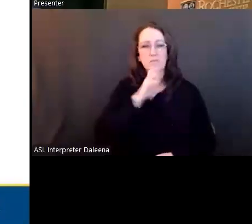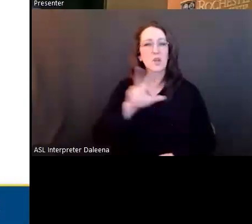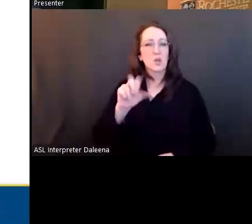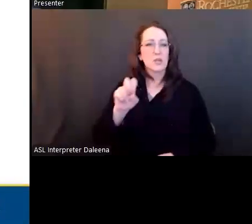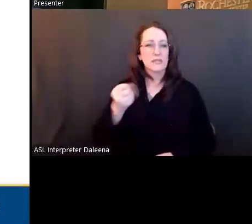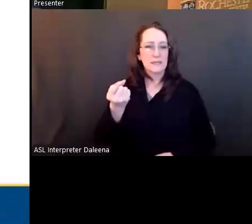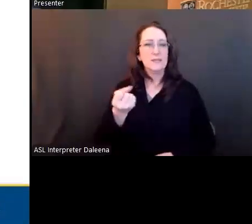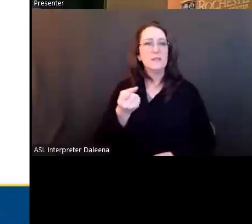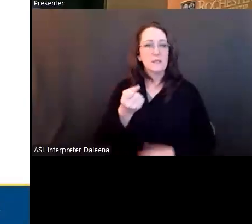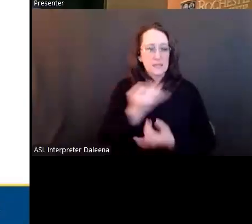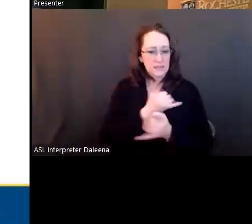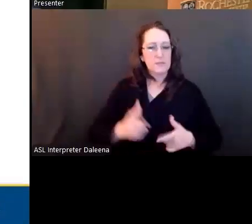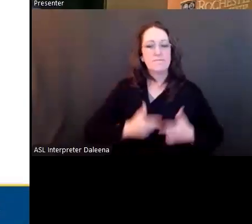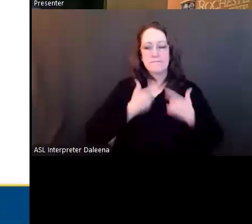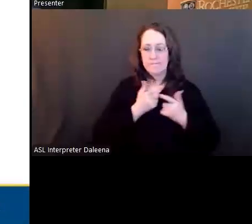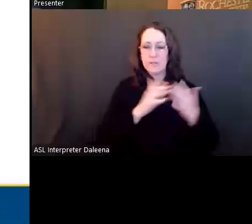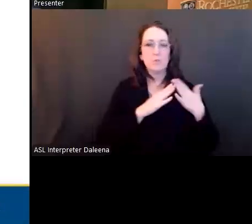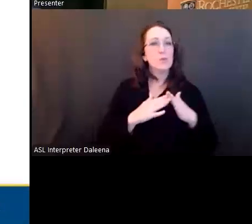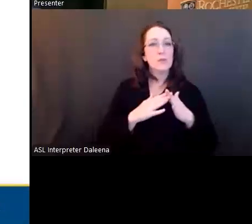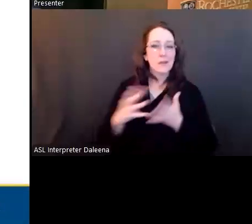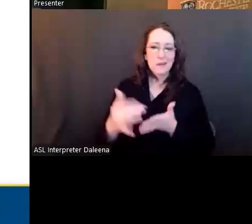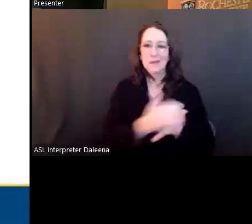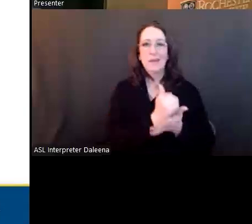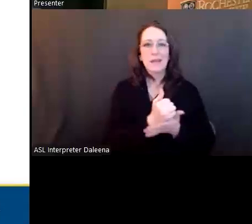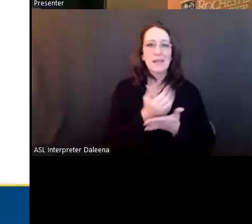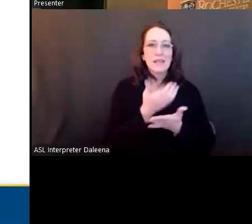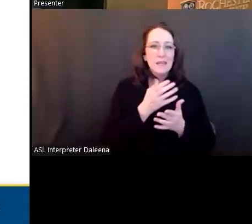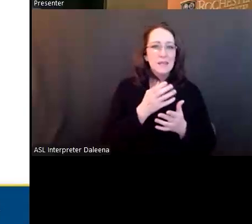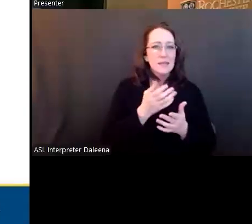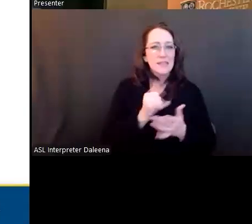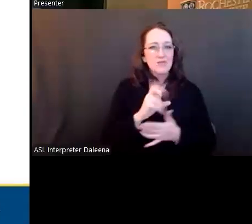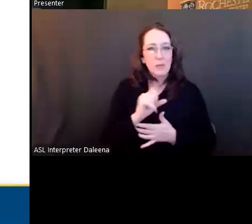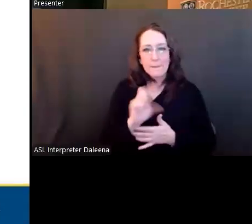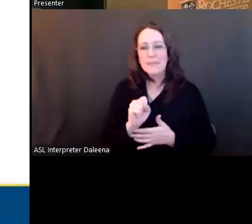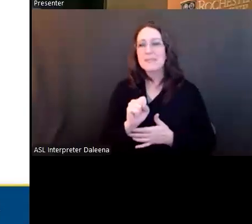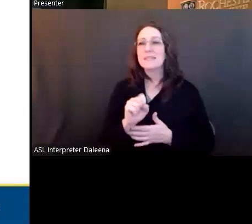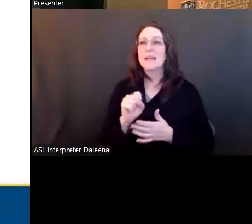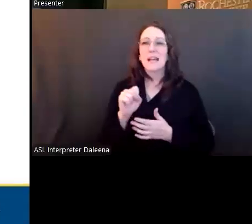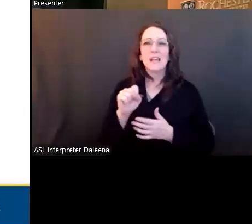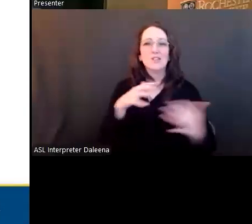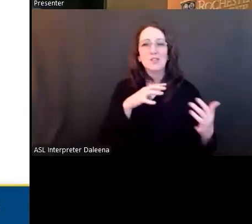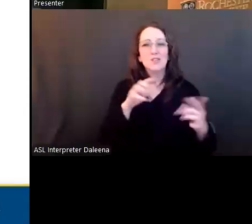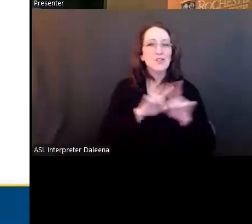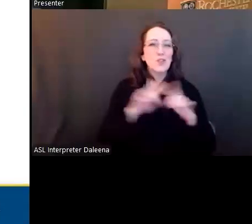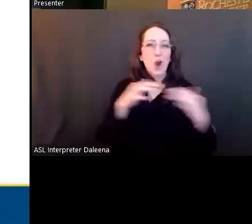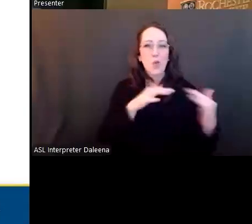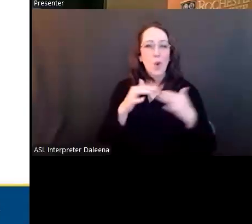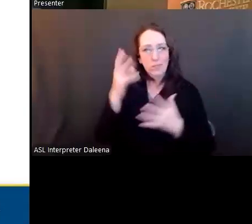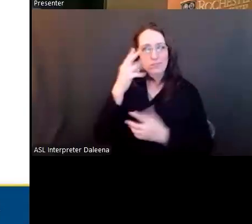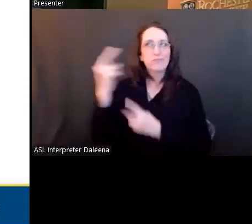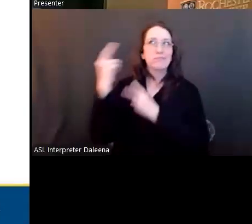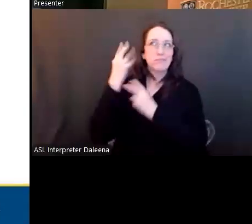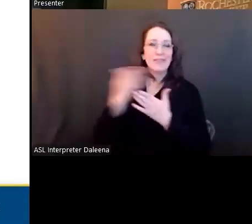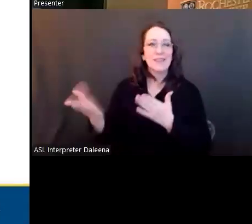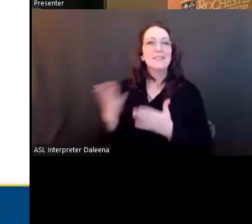community and enjoys collecting instruments and Star Wars memorabilia. He has a significant history of psychiatric hospitalizations related to